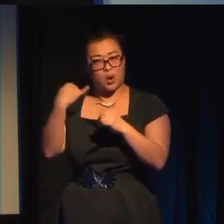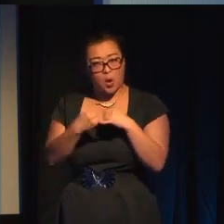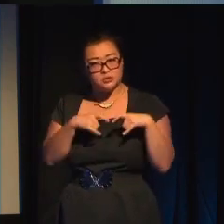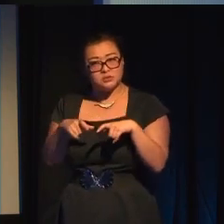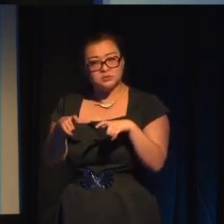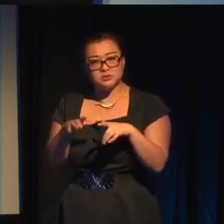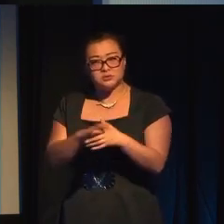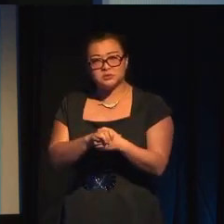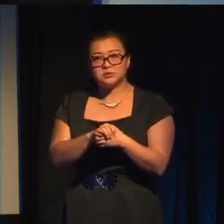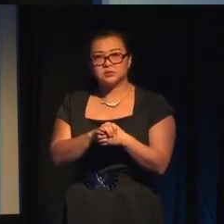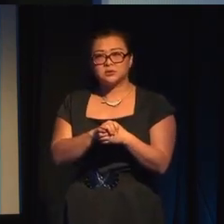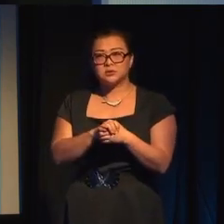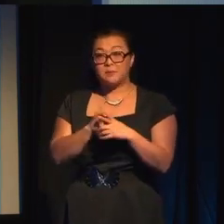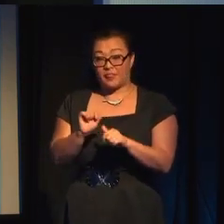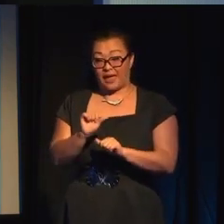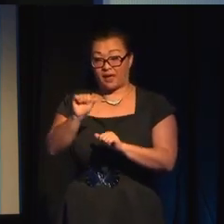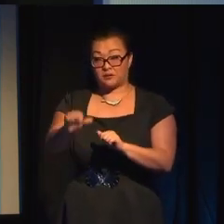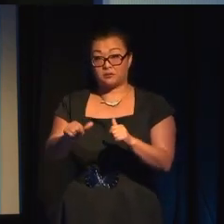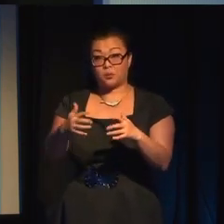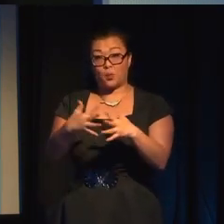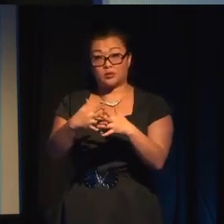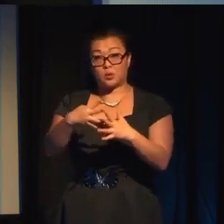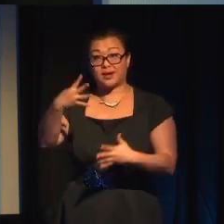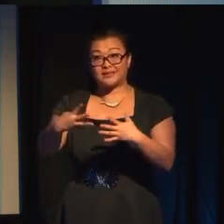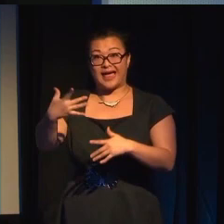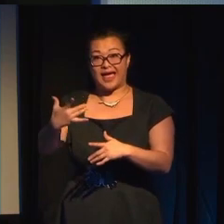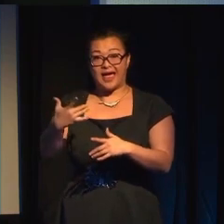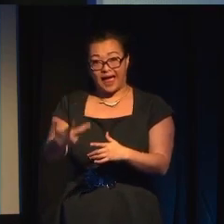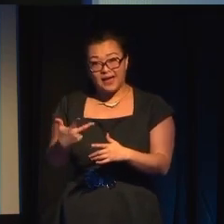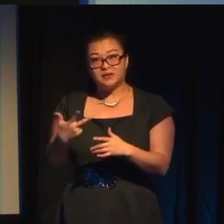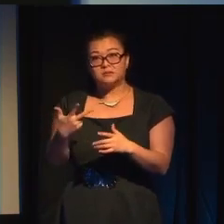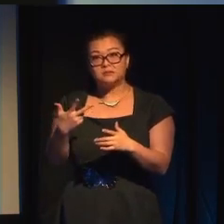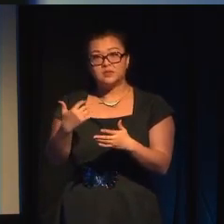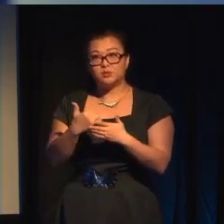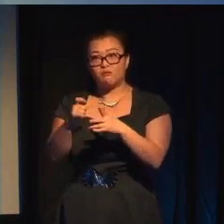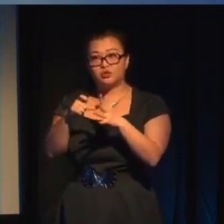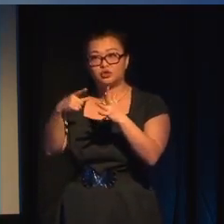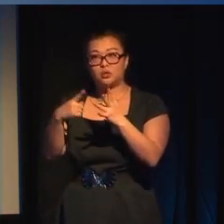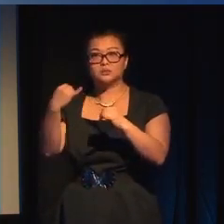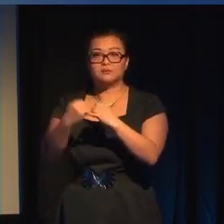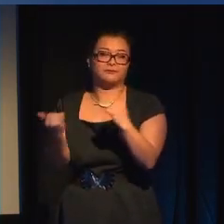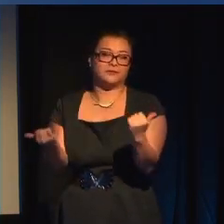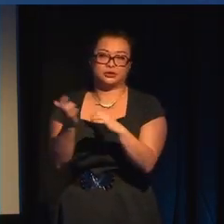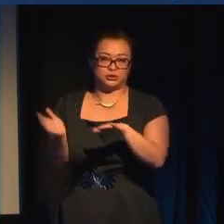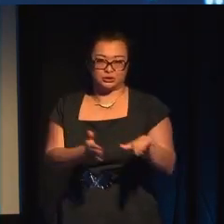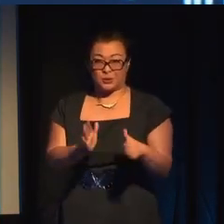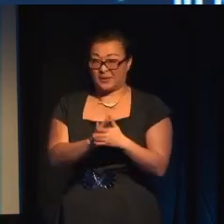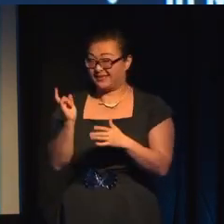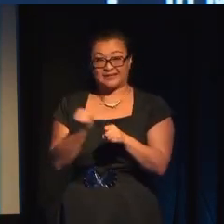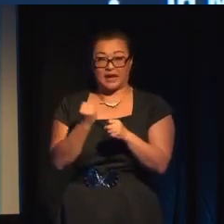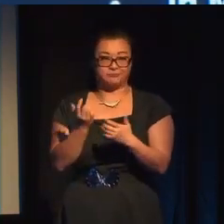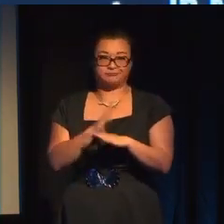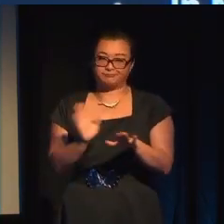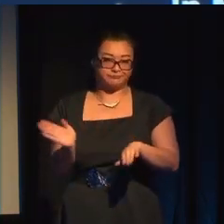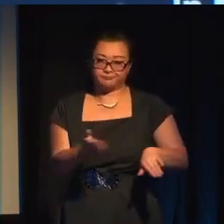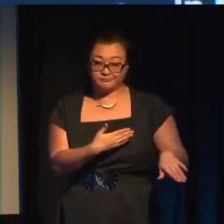but in Windows 98 it stopped supporting DOS, which effectively meant that these games could no longer be played. And so from my perspective, they were gone